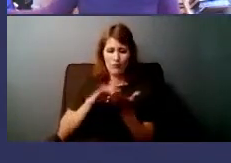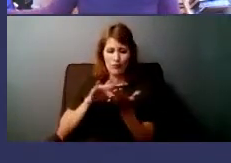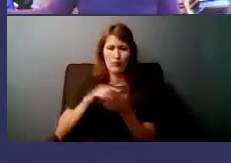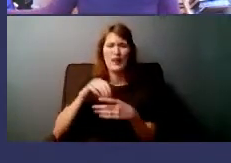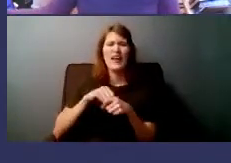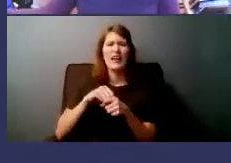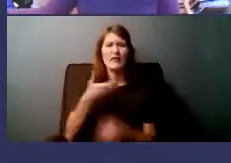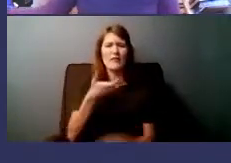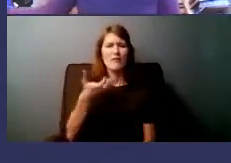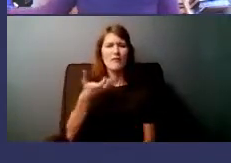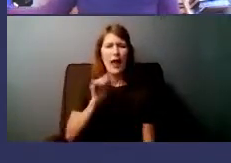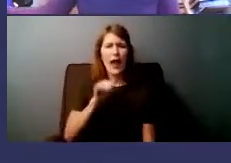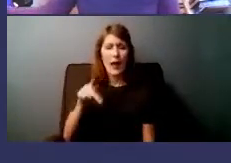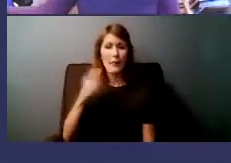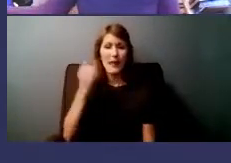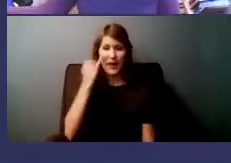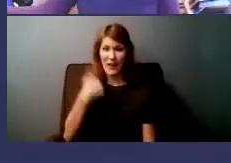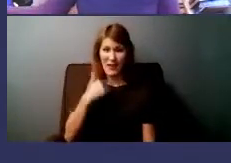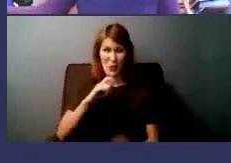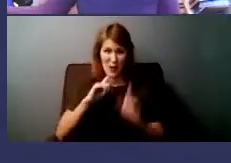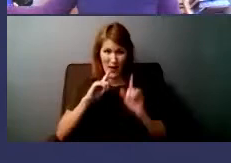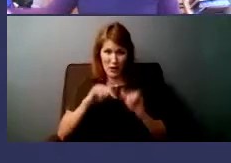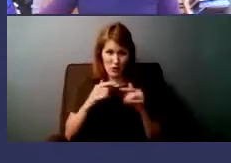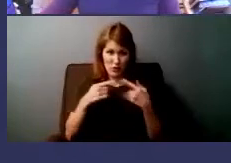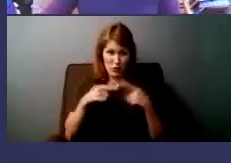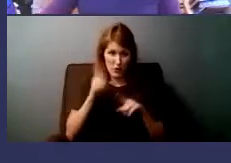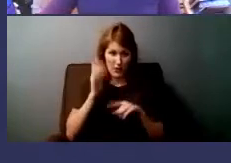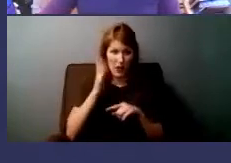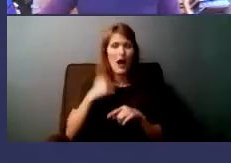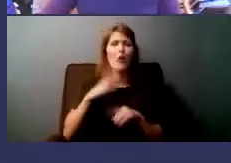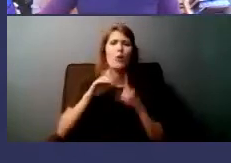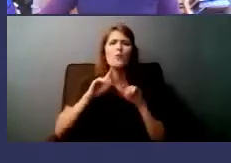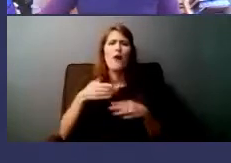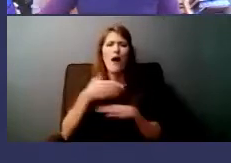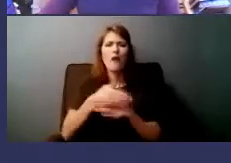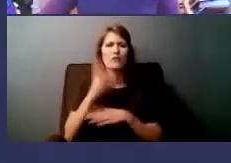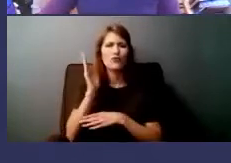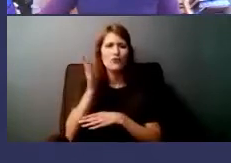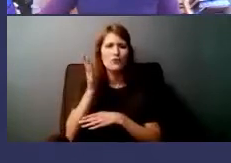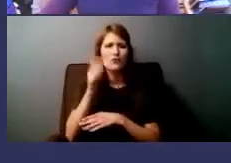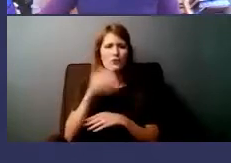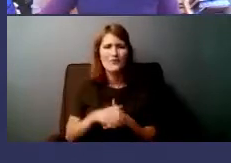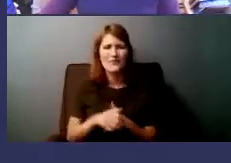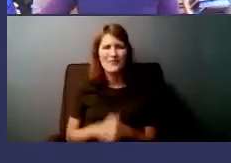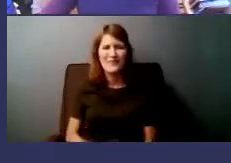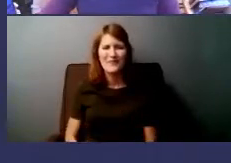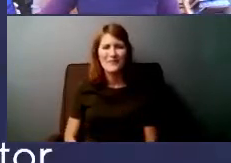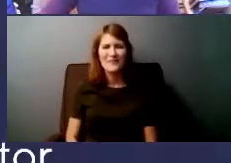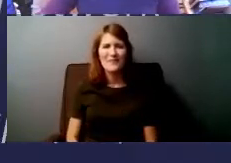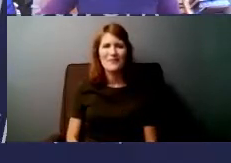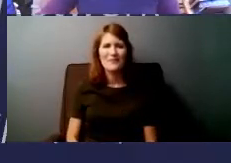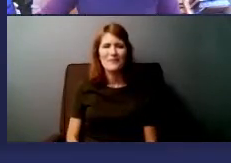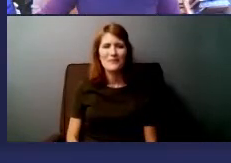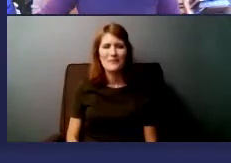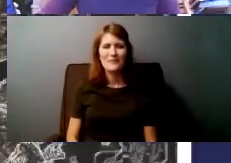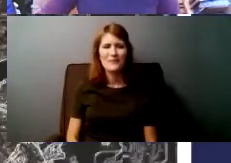this presentation, I will also be responding there after the conversation.